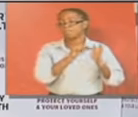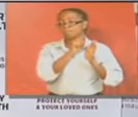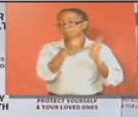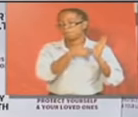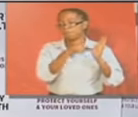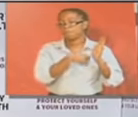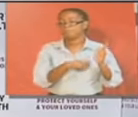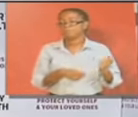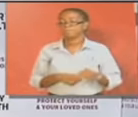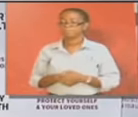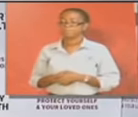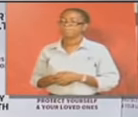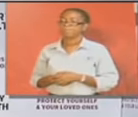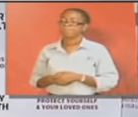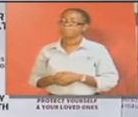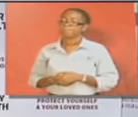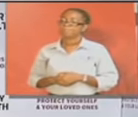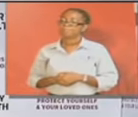now.